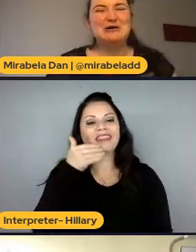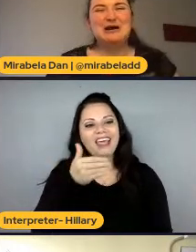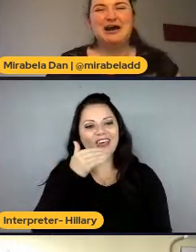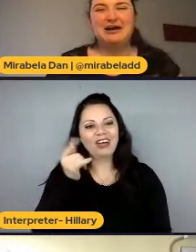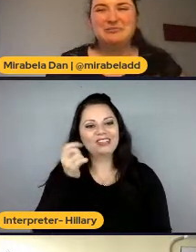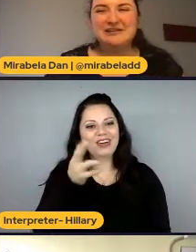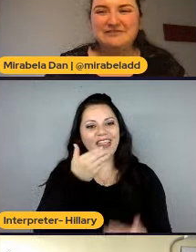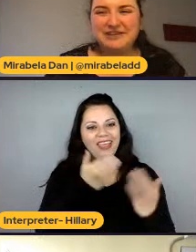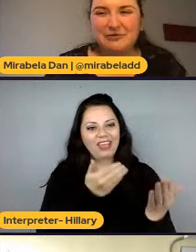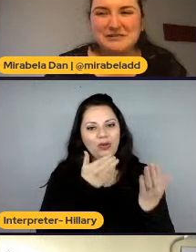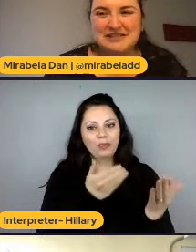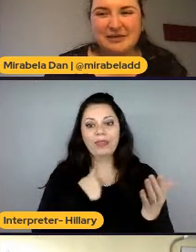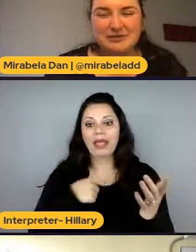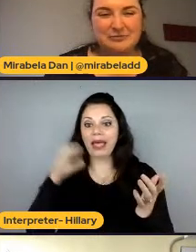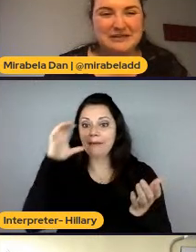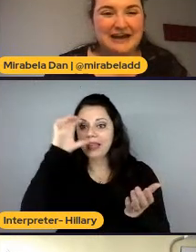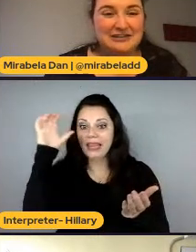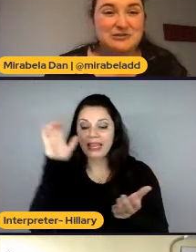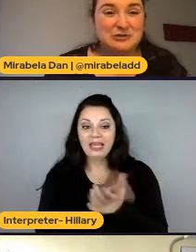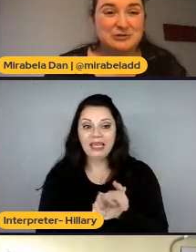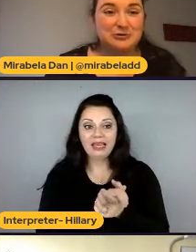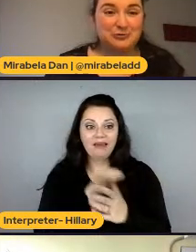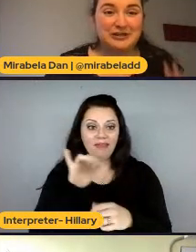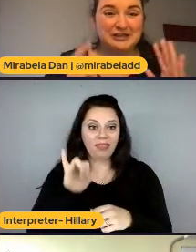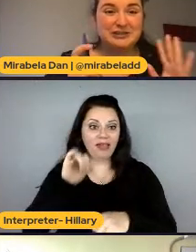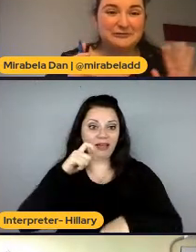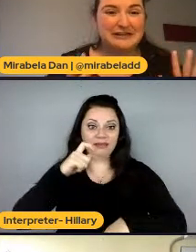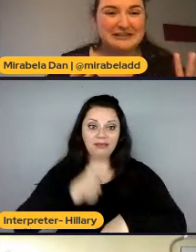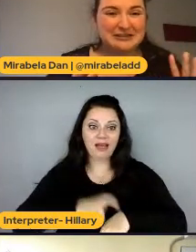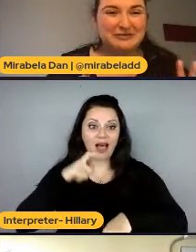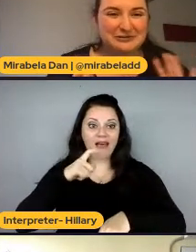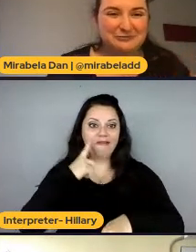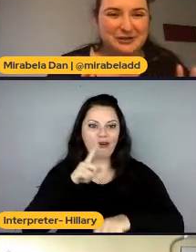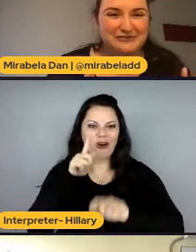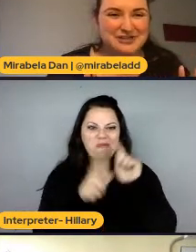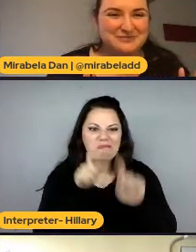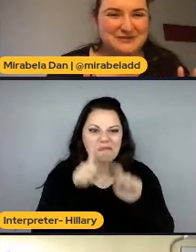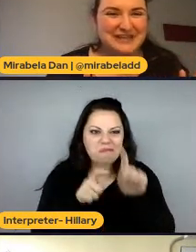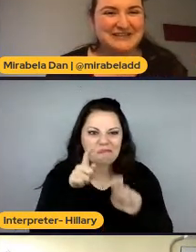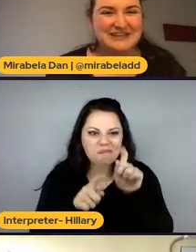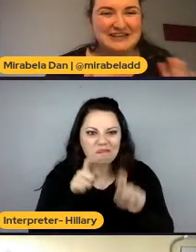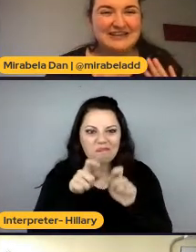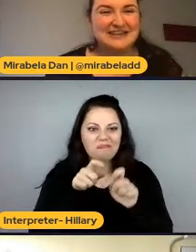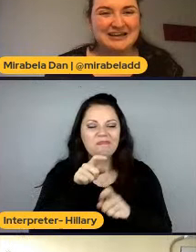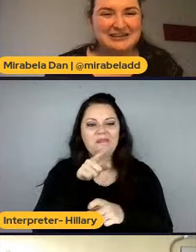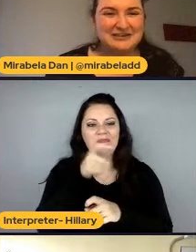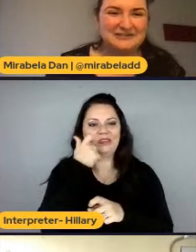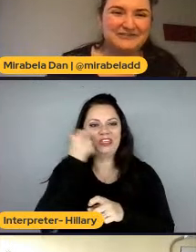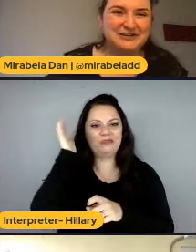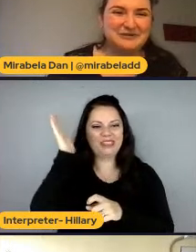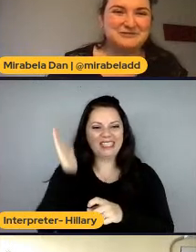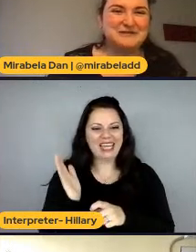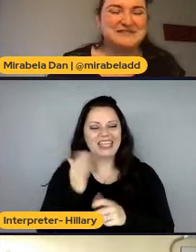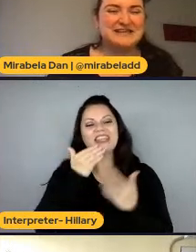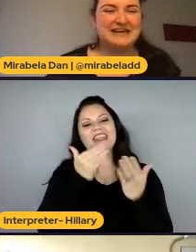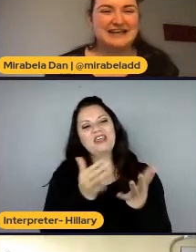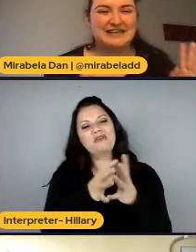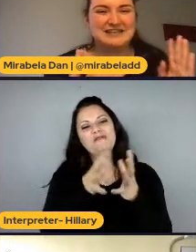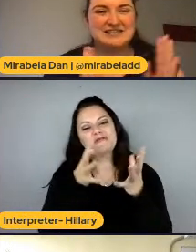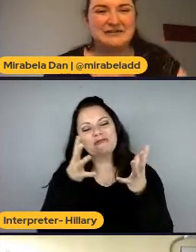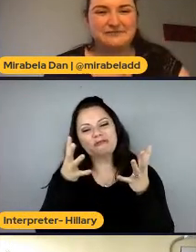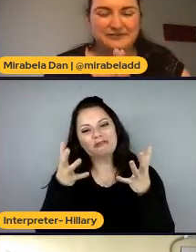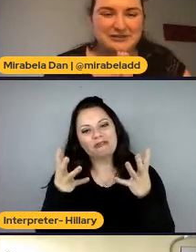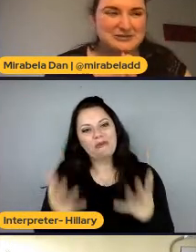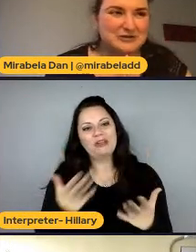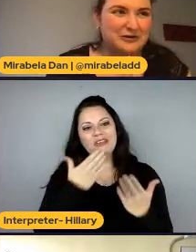So I believe that was the time that we got to grill you a little bit on what you've just presented. Thank you very much once again.